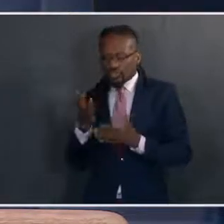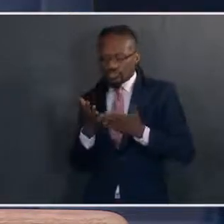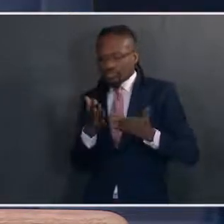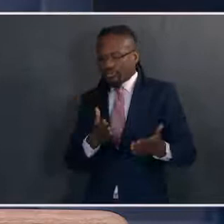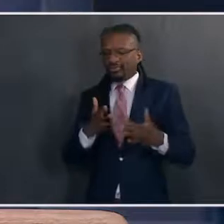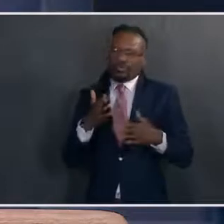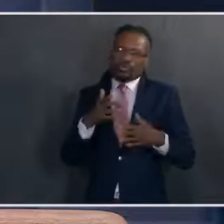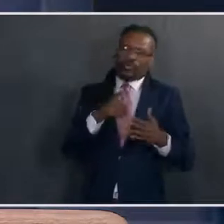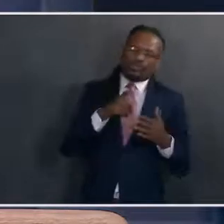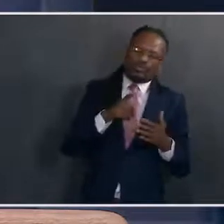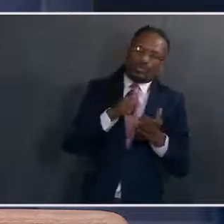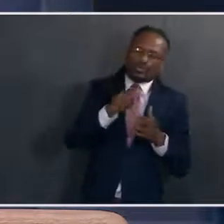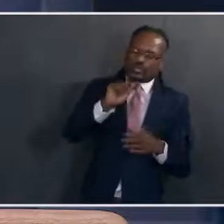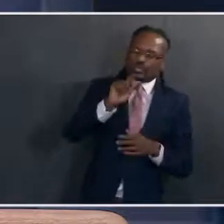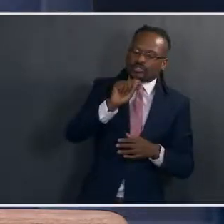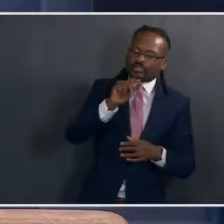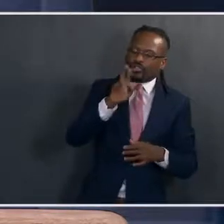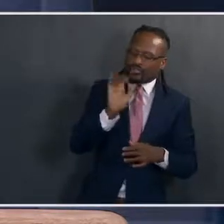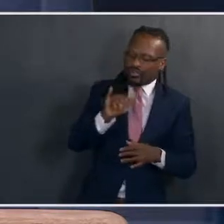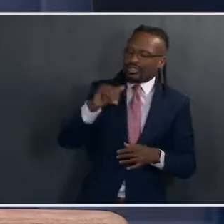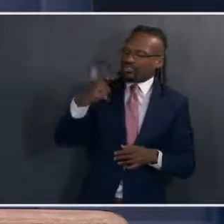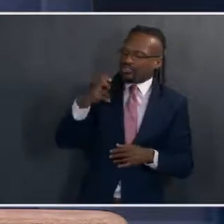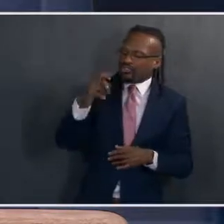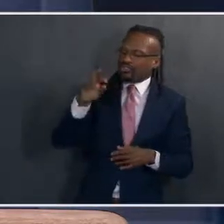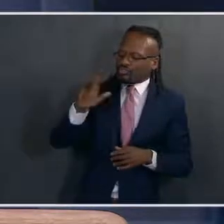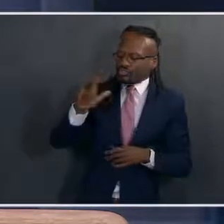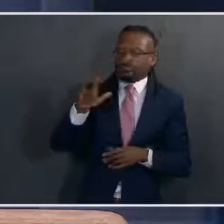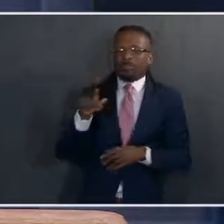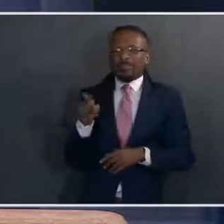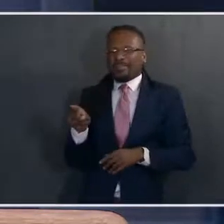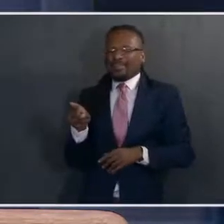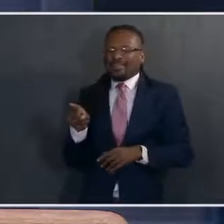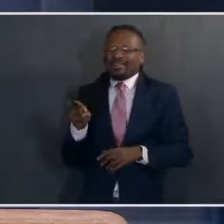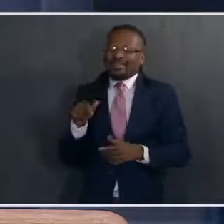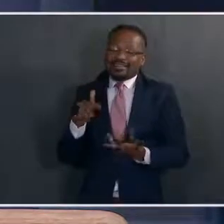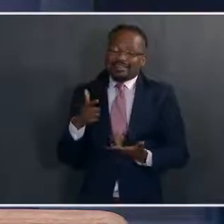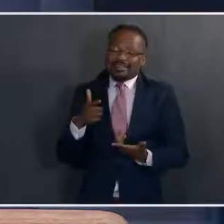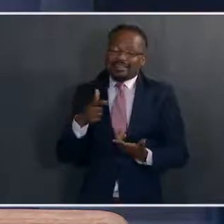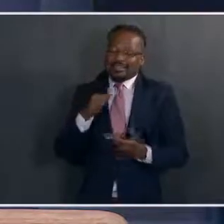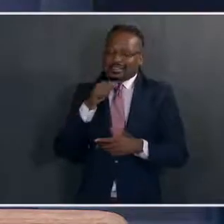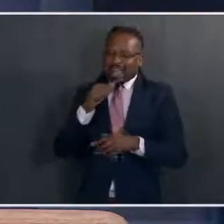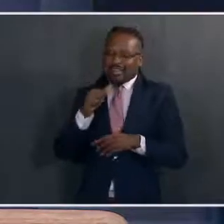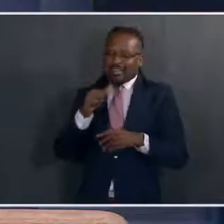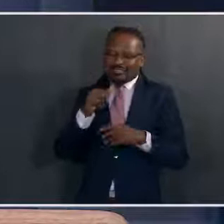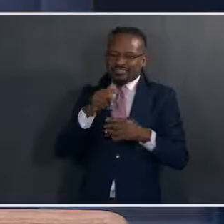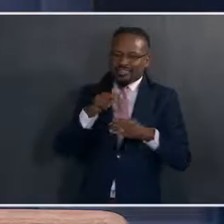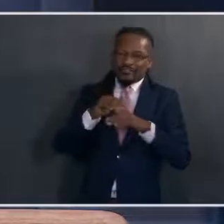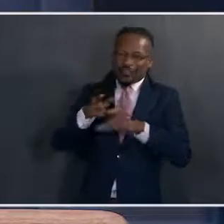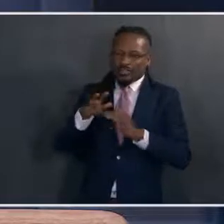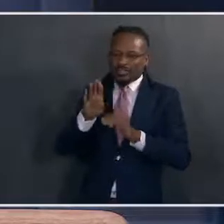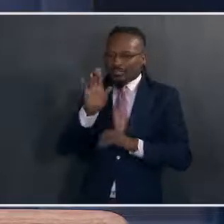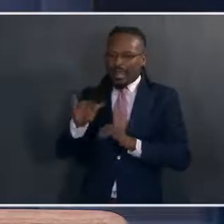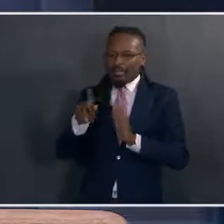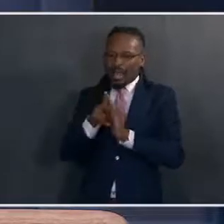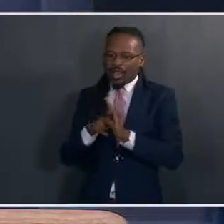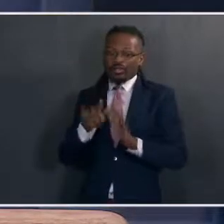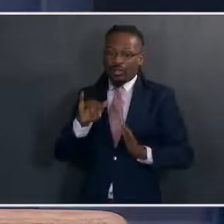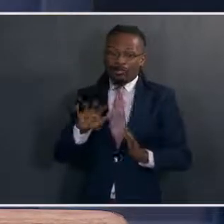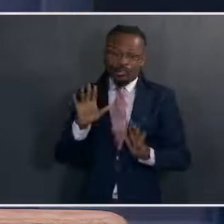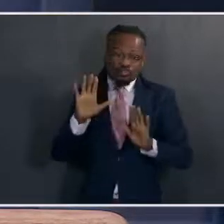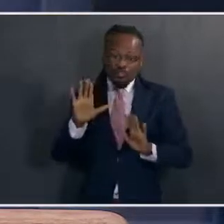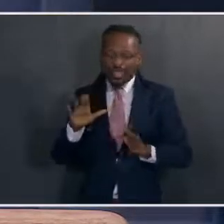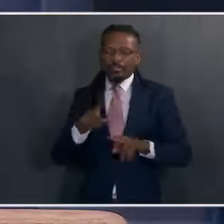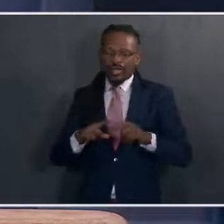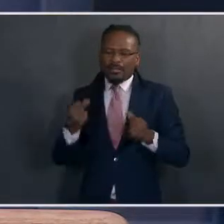an independent Justice Department that's not influenced by politics. That would certainly be a break in the past. So there are still key positions that have not moved